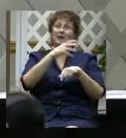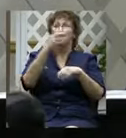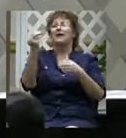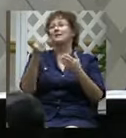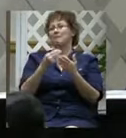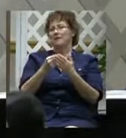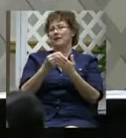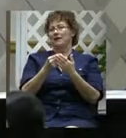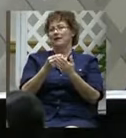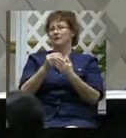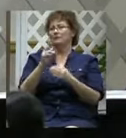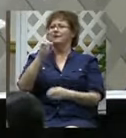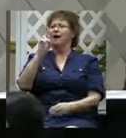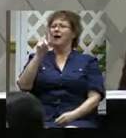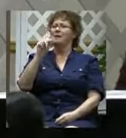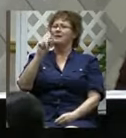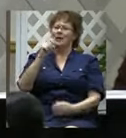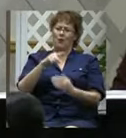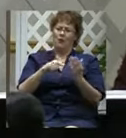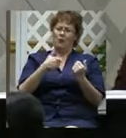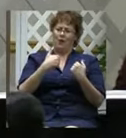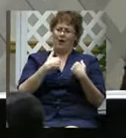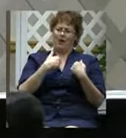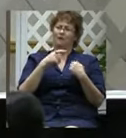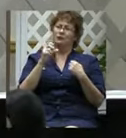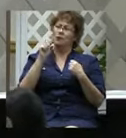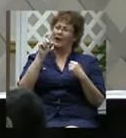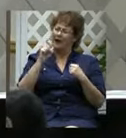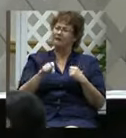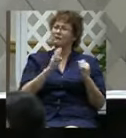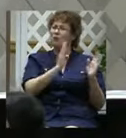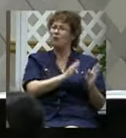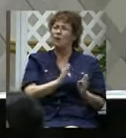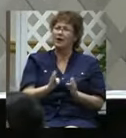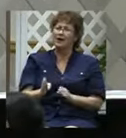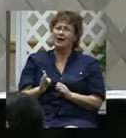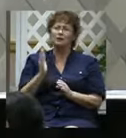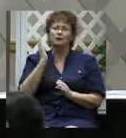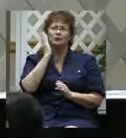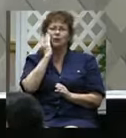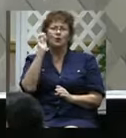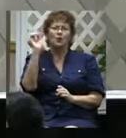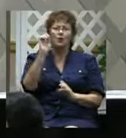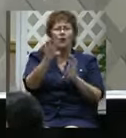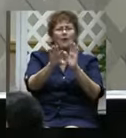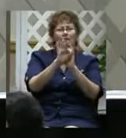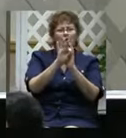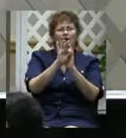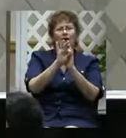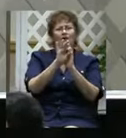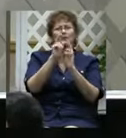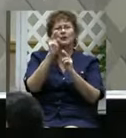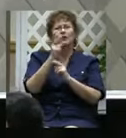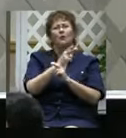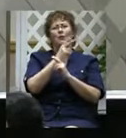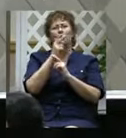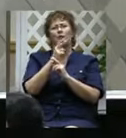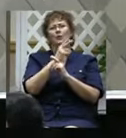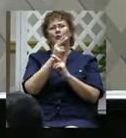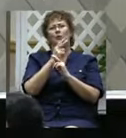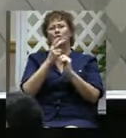you just update what was done last year, but you need to be organized in order to be able to find it and where to go to find it. So all that reduces, obviously, cost and